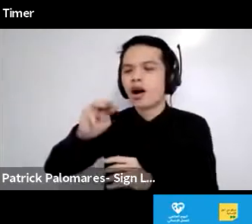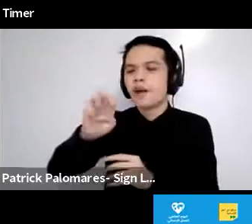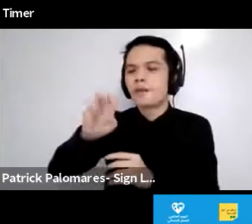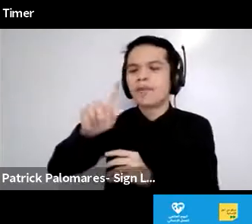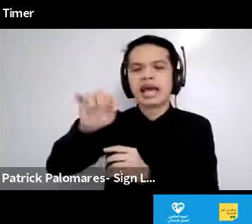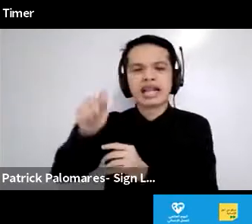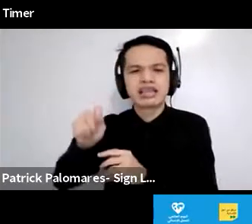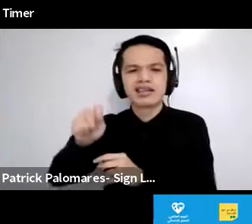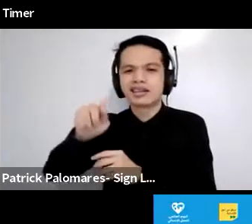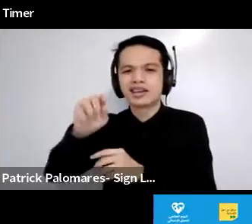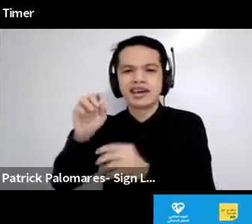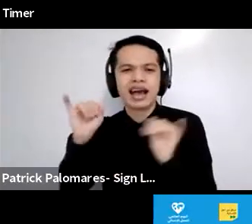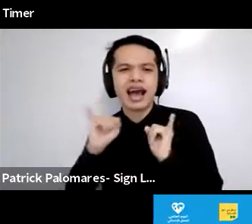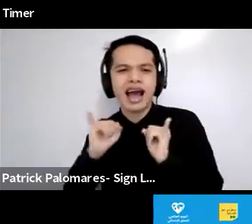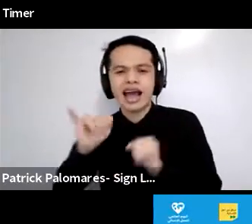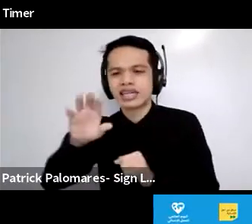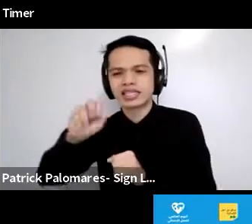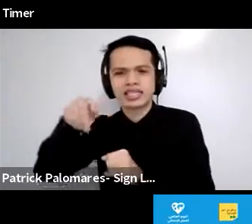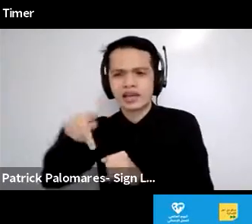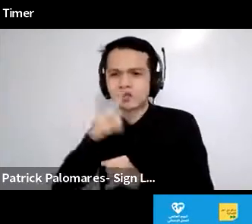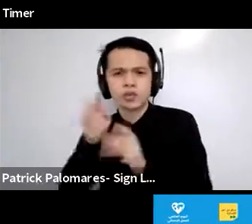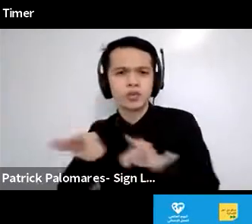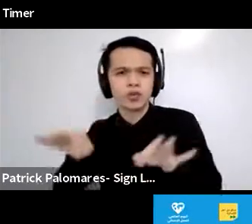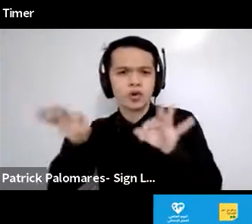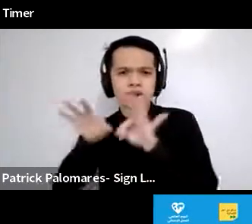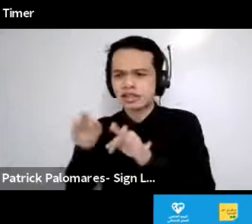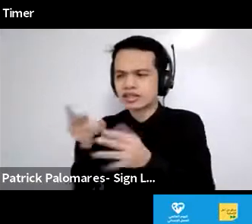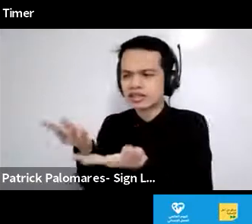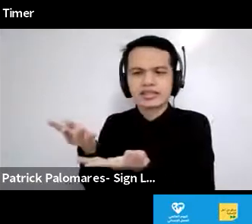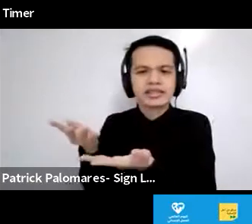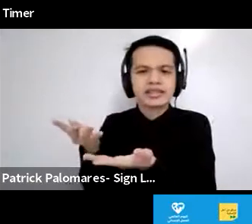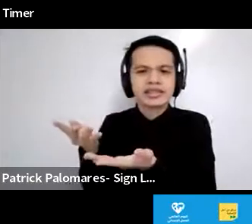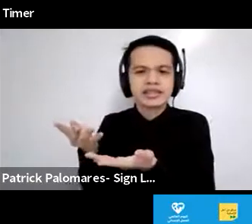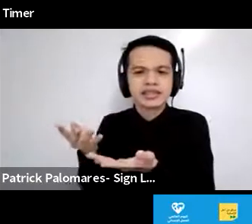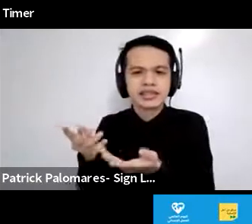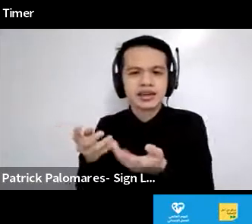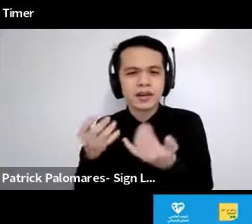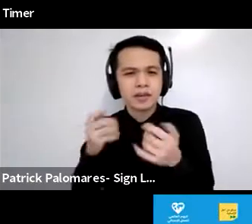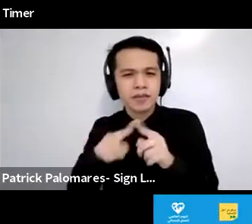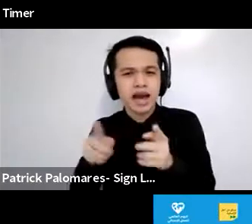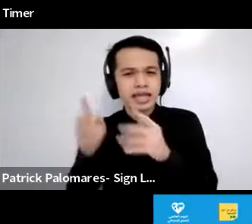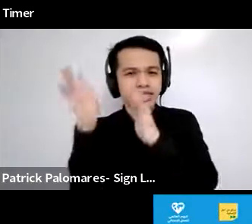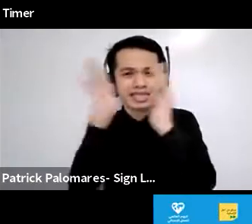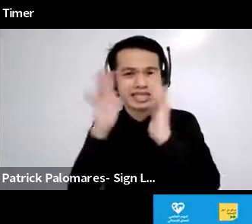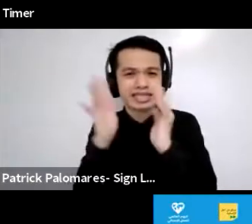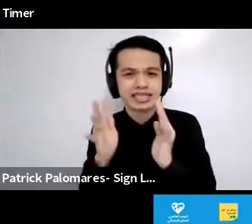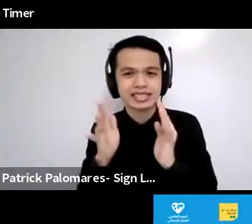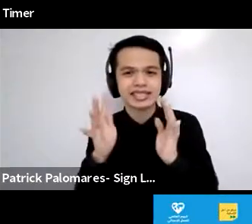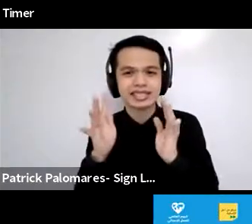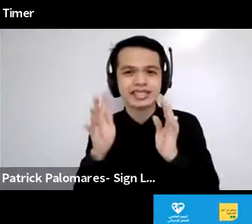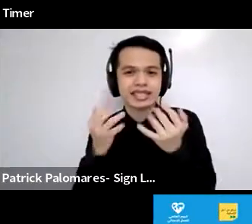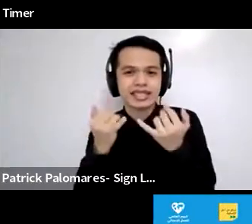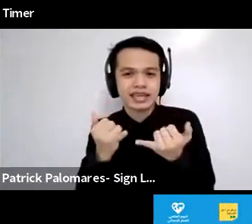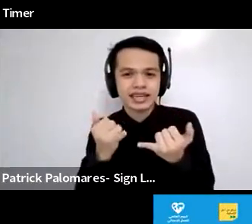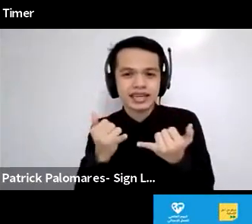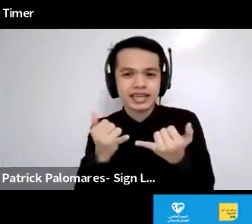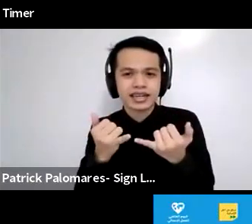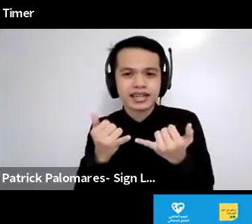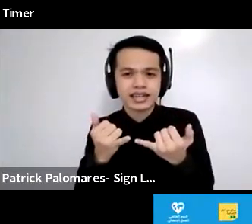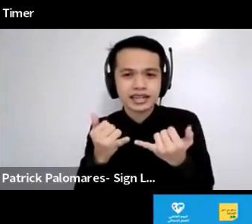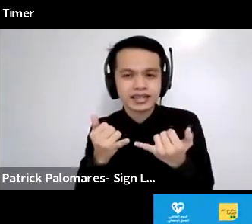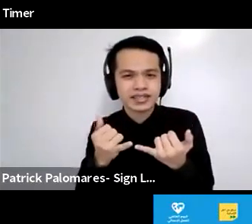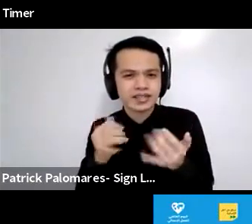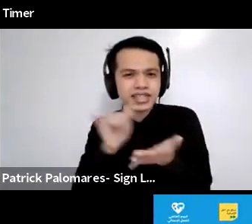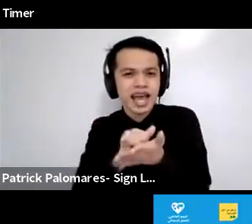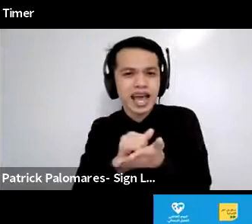very important, but did not talk about how the typhoons you're already experiencing here in the Philippines is a symptom of the climate crisis.